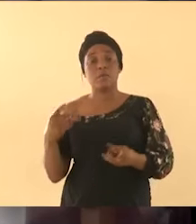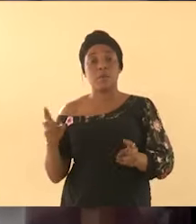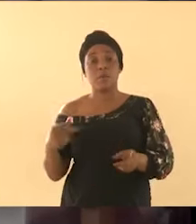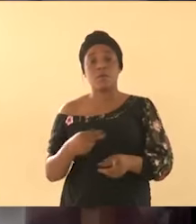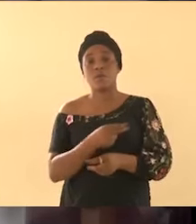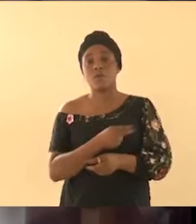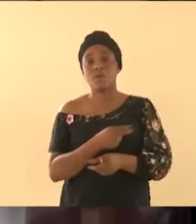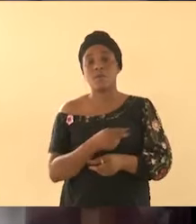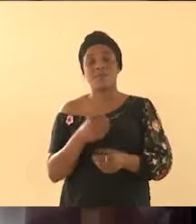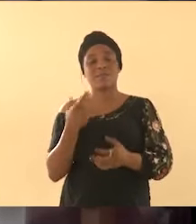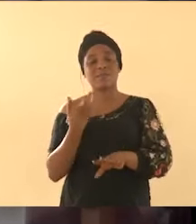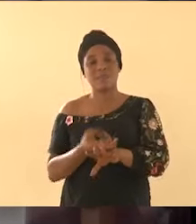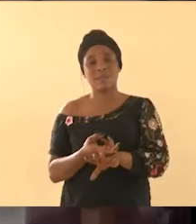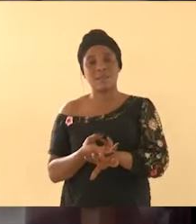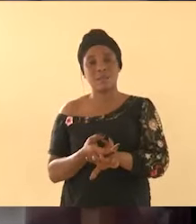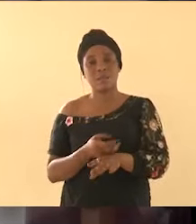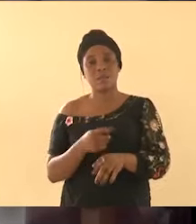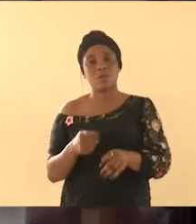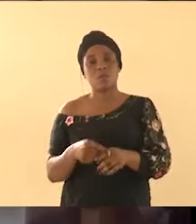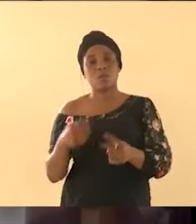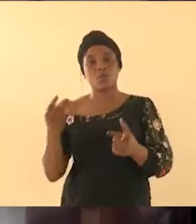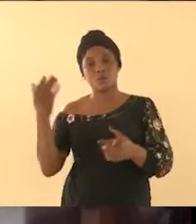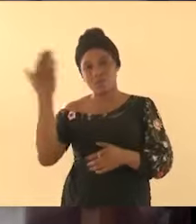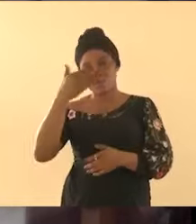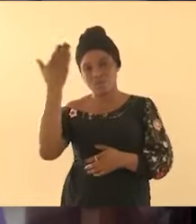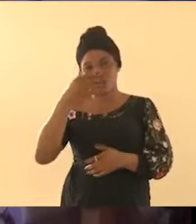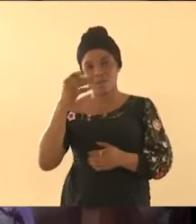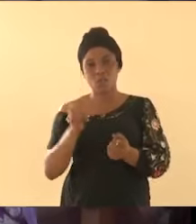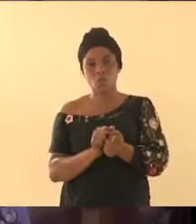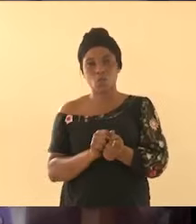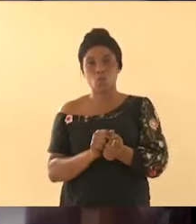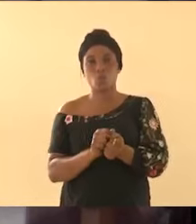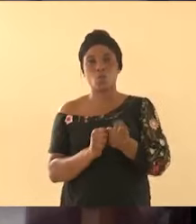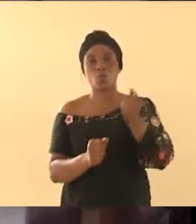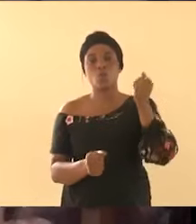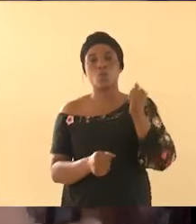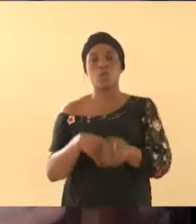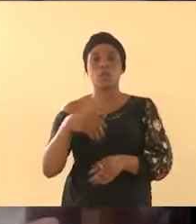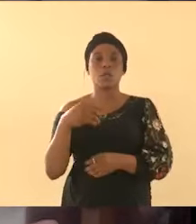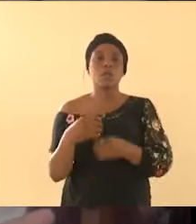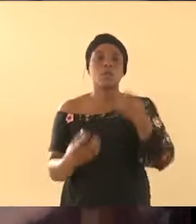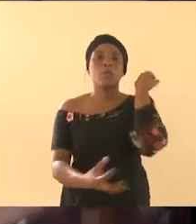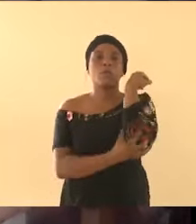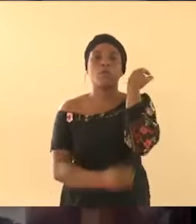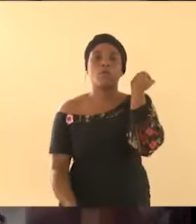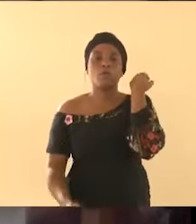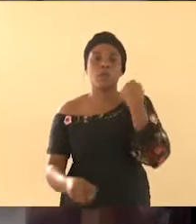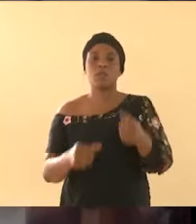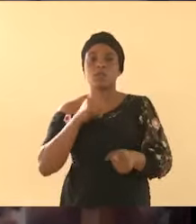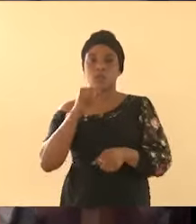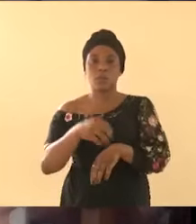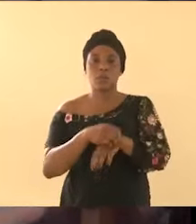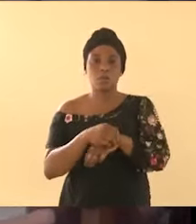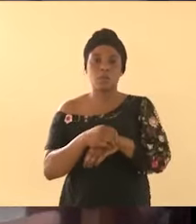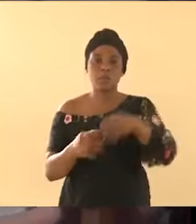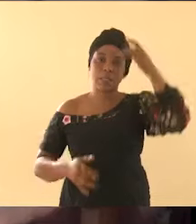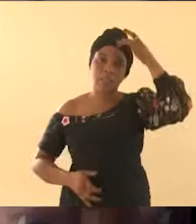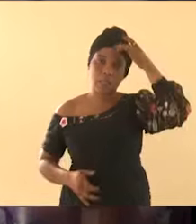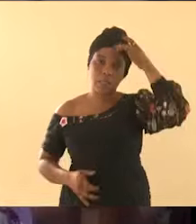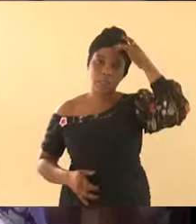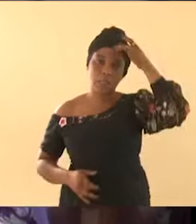life for many of us could sometimes be hard, isn't it? We could be faced with poverty and unemployment,